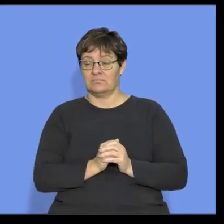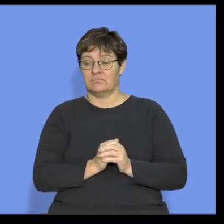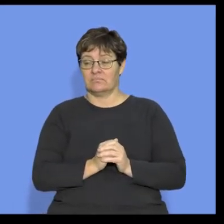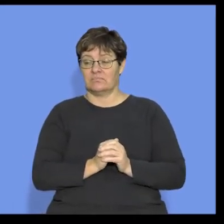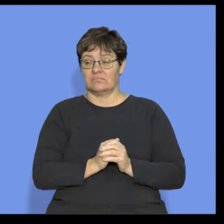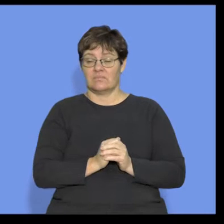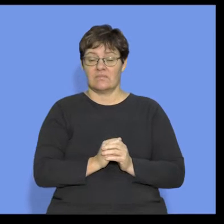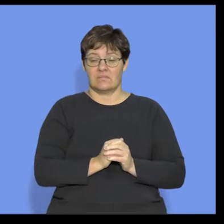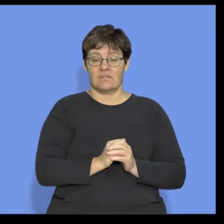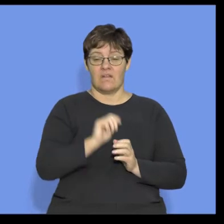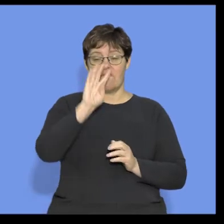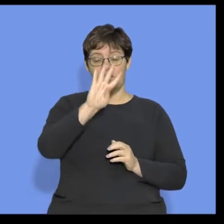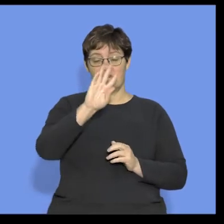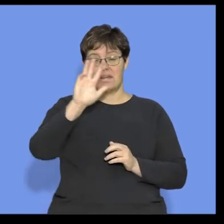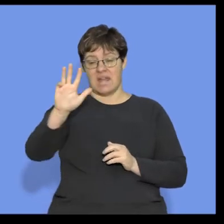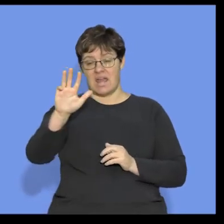Which is